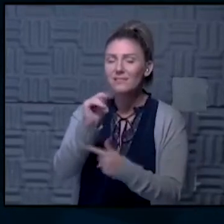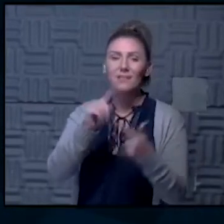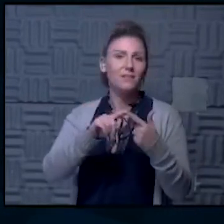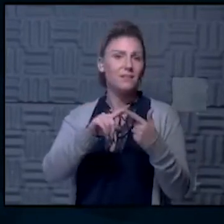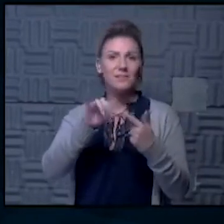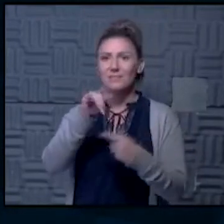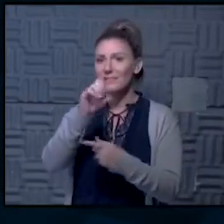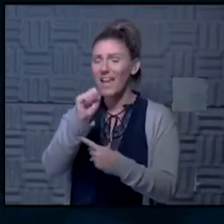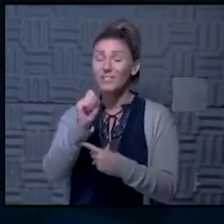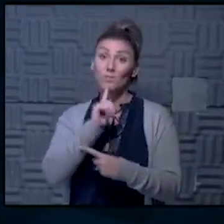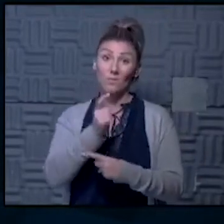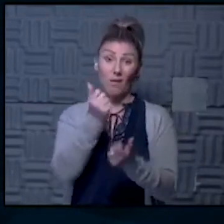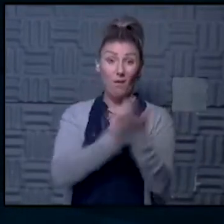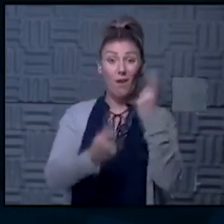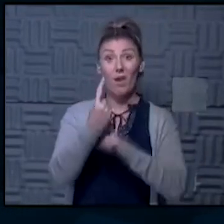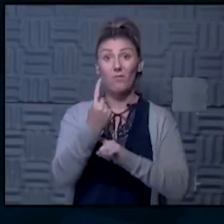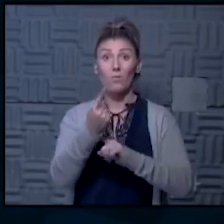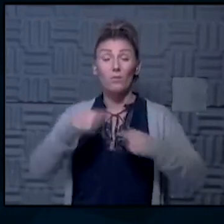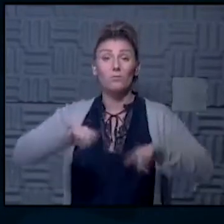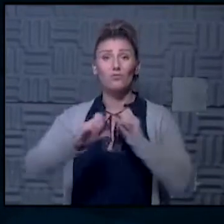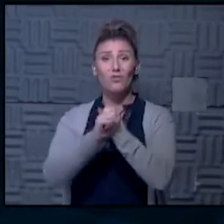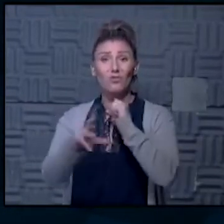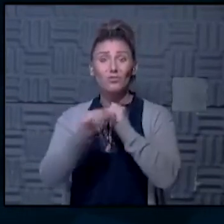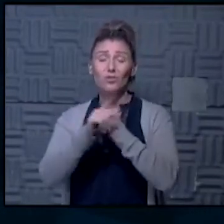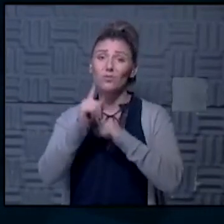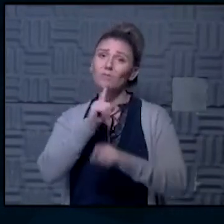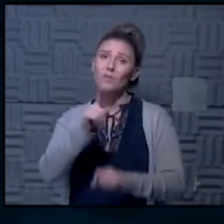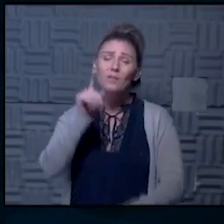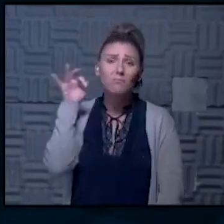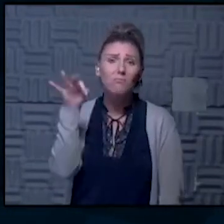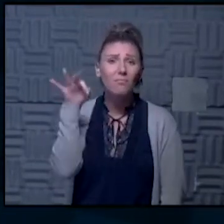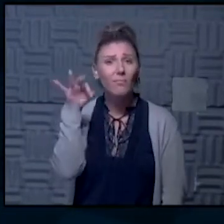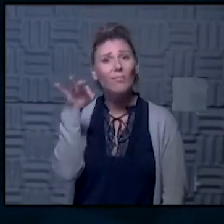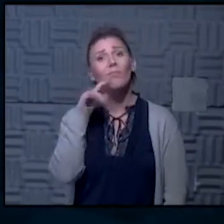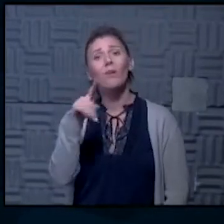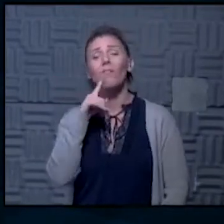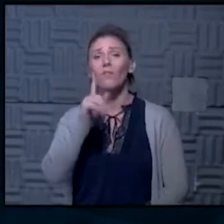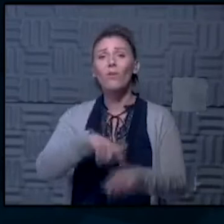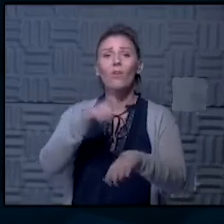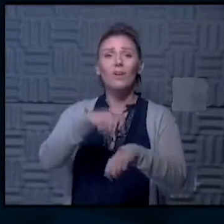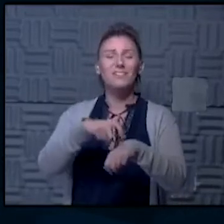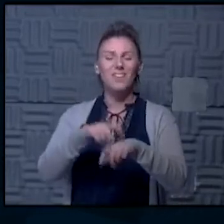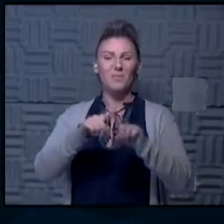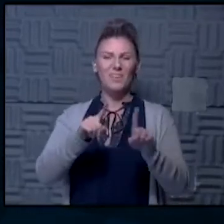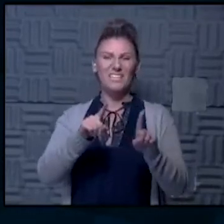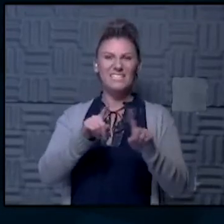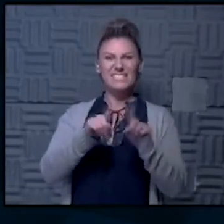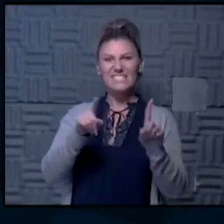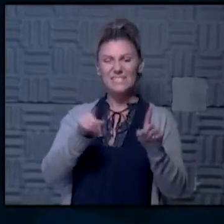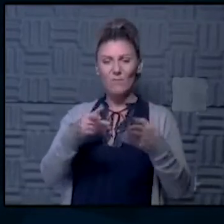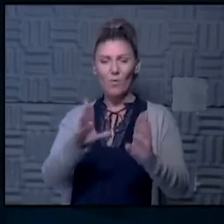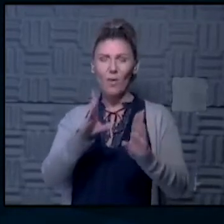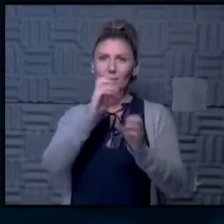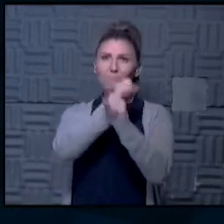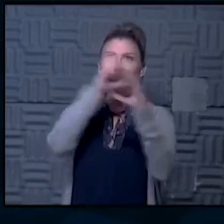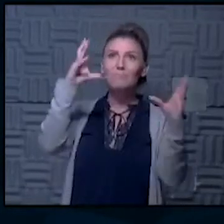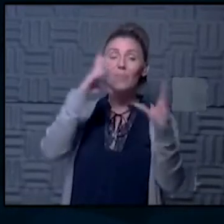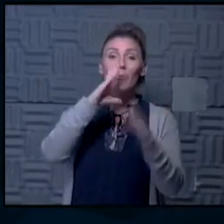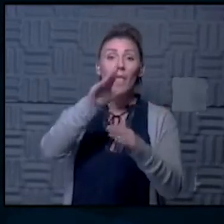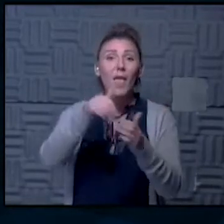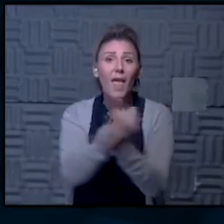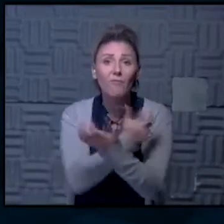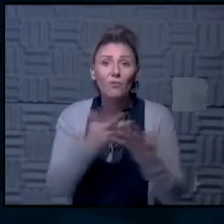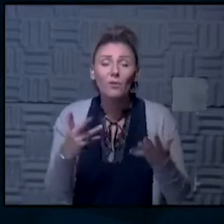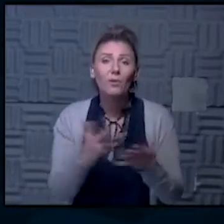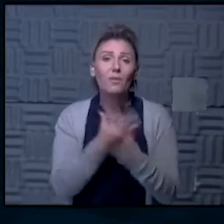everyone really on the show have been preaching for quite some time now. Just a little bit different way to think about that. Each of these things matters. We